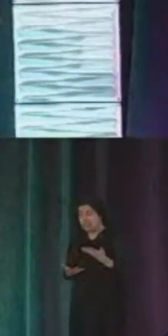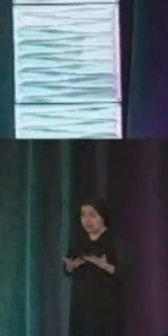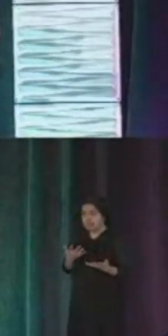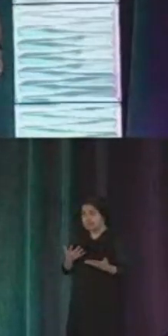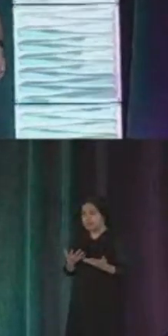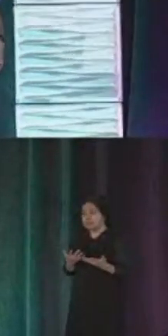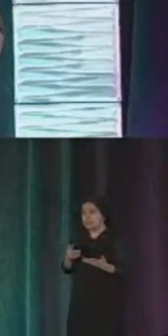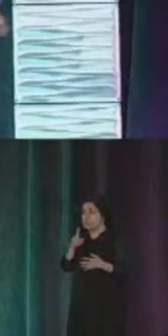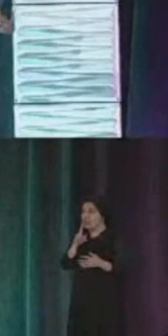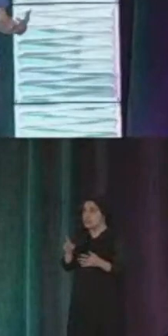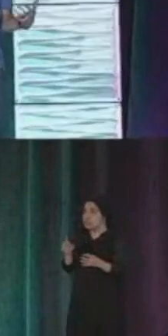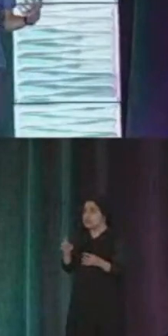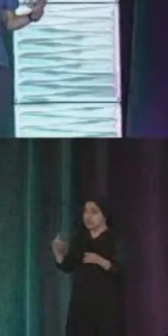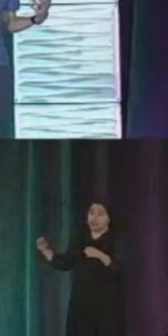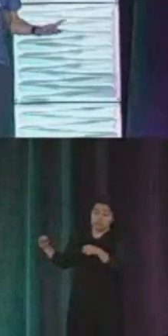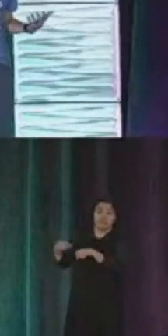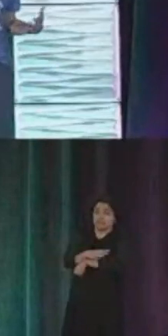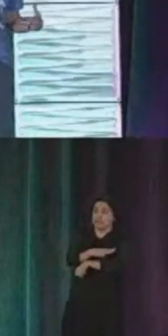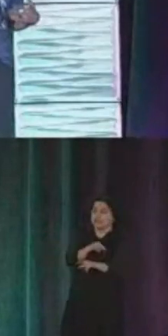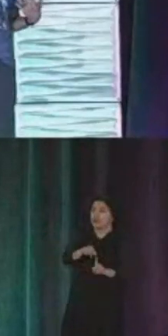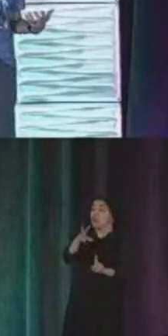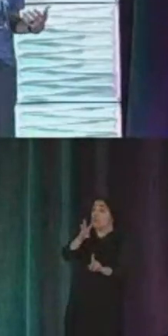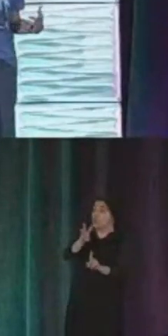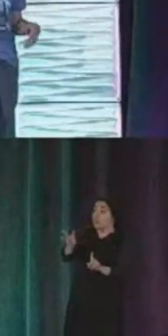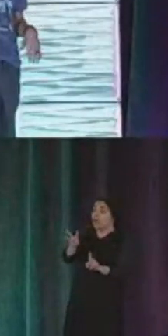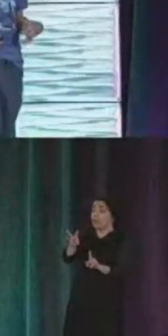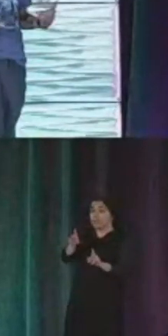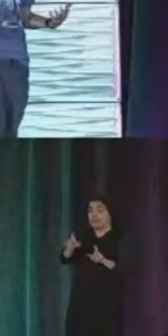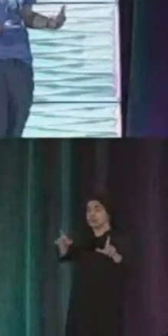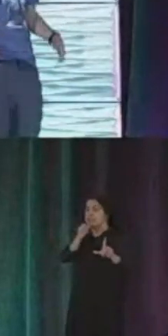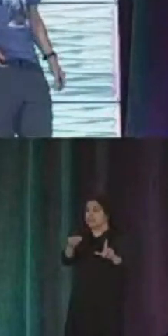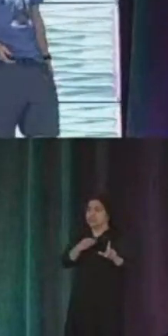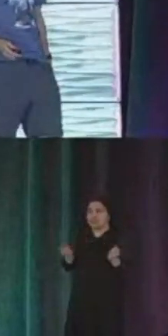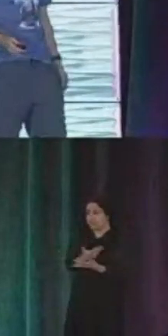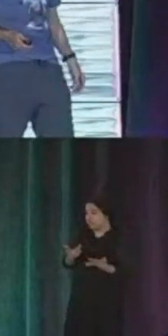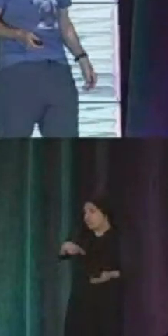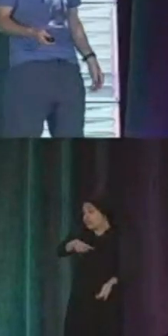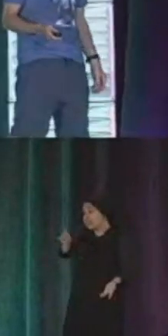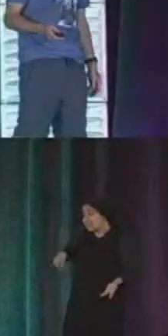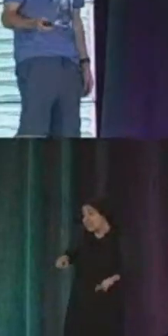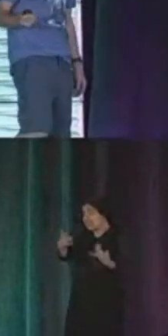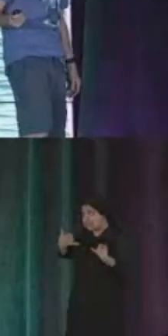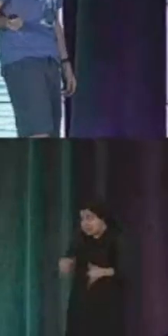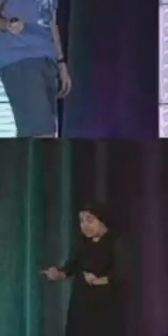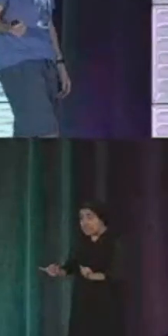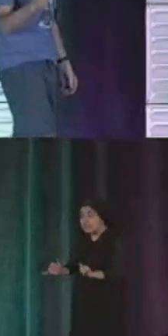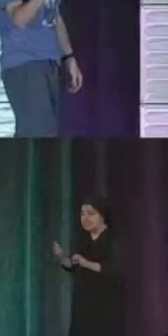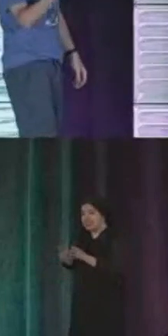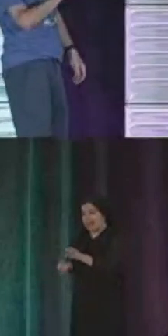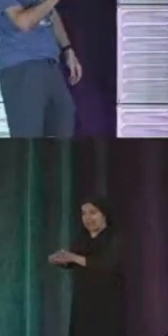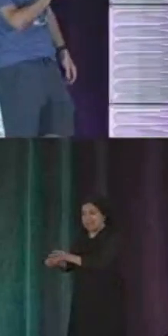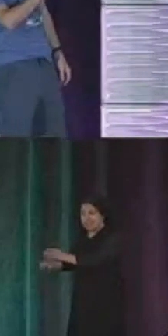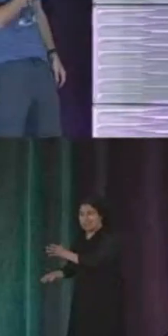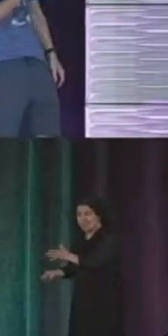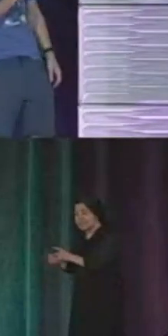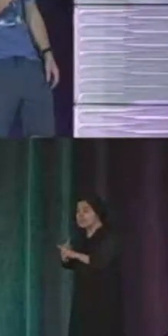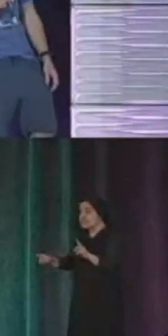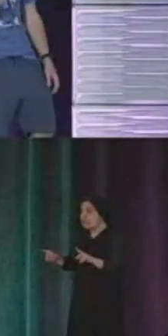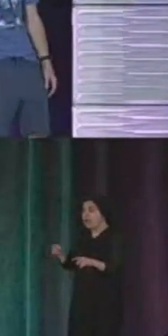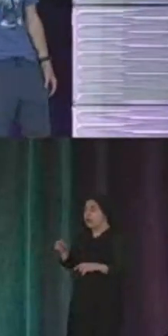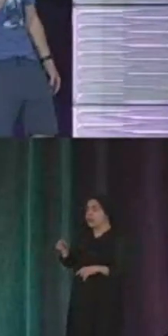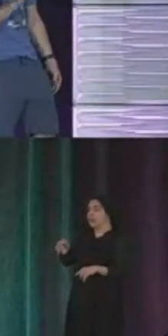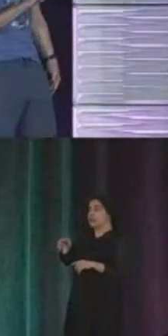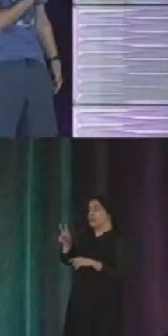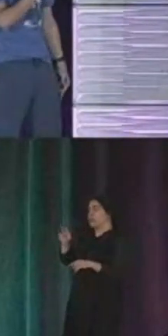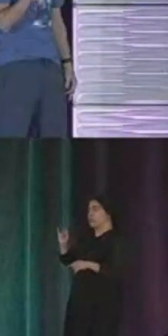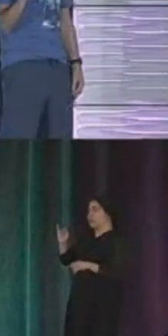the web browser didn't give us everything that we needed and still is lacking in some things. But Una is going to talk about some of